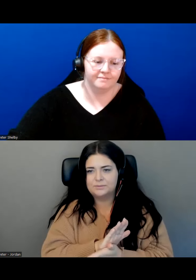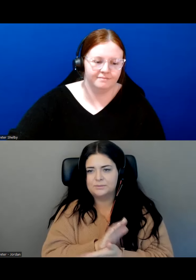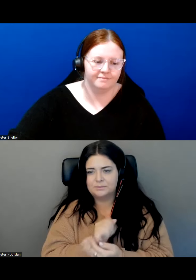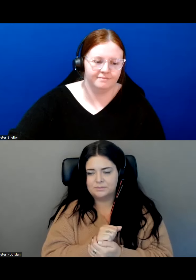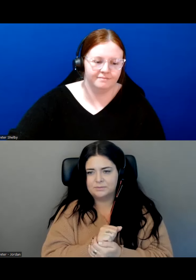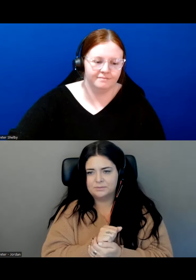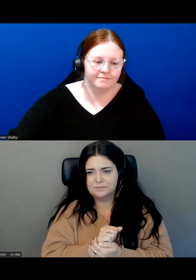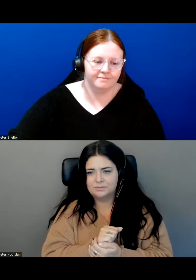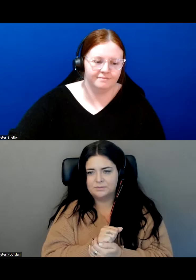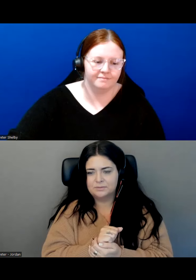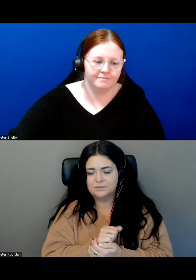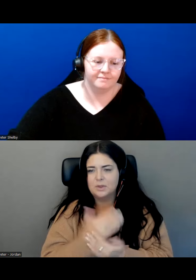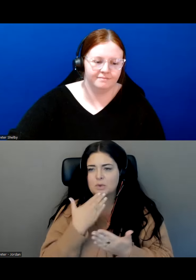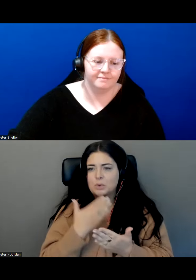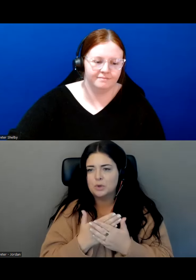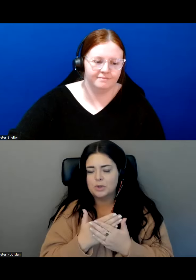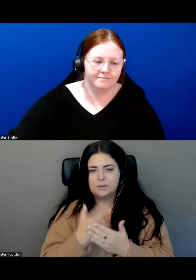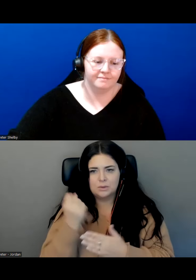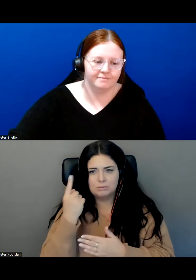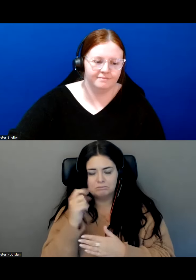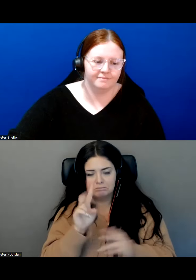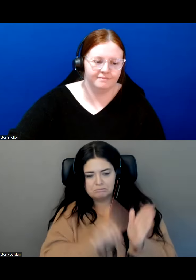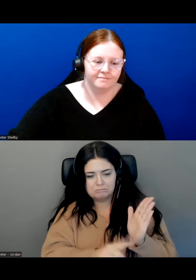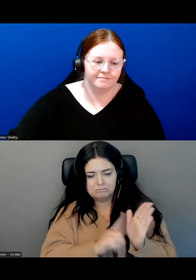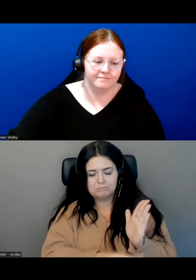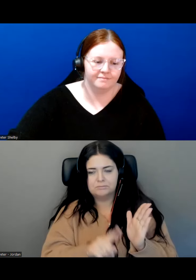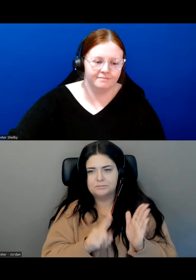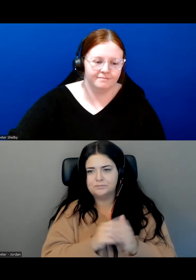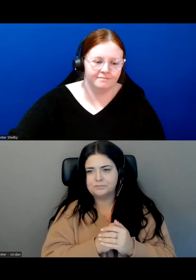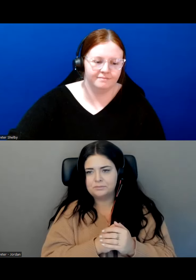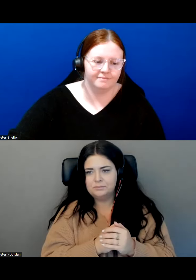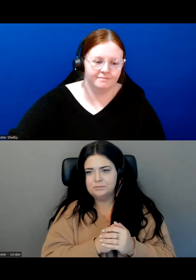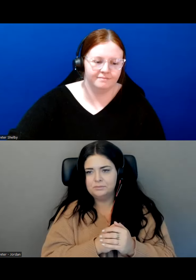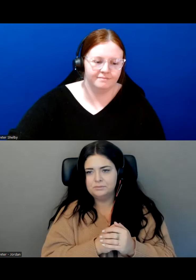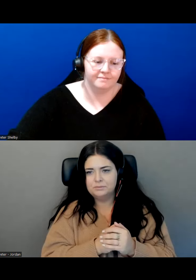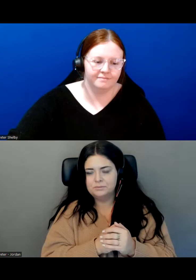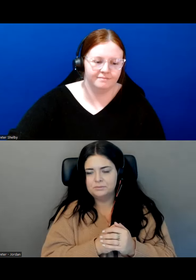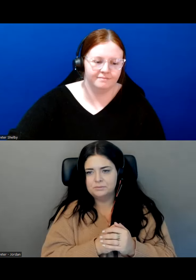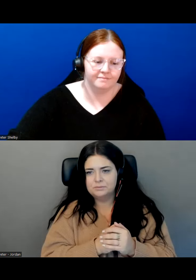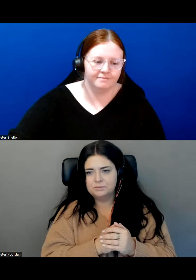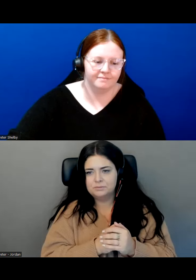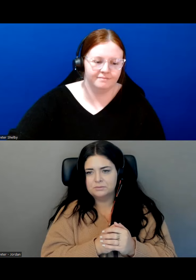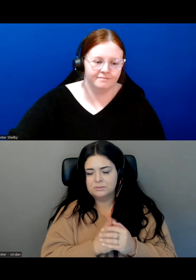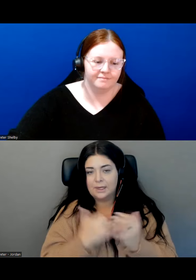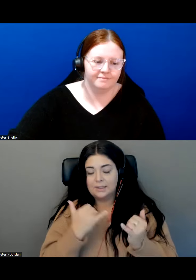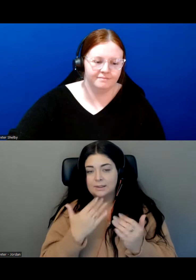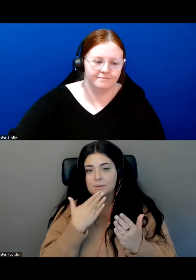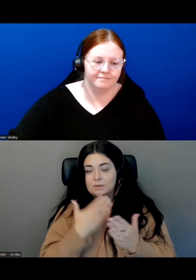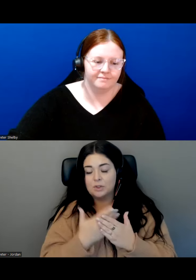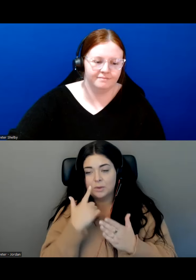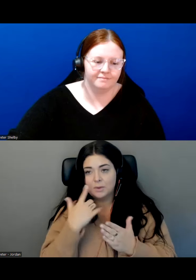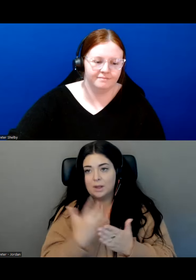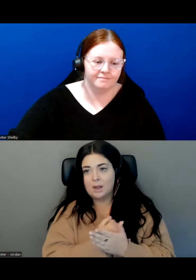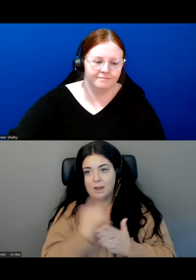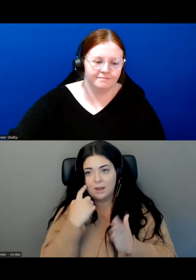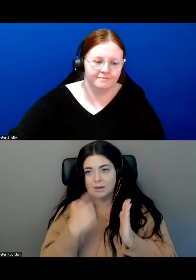with monitoring hearing loss. So we're really fortunate now that we're able to pick up on those types of